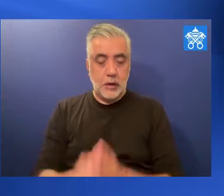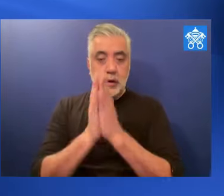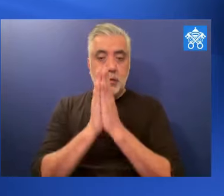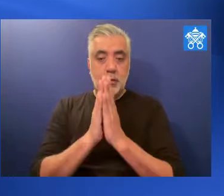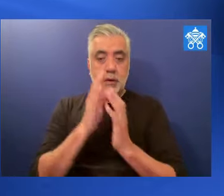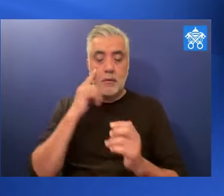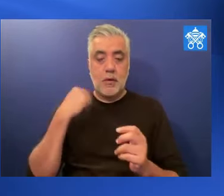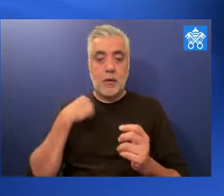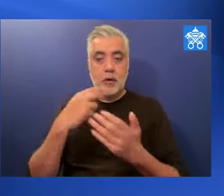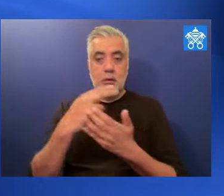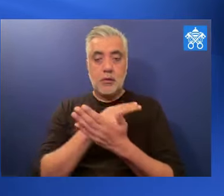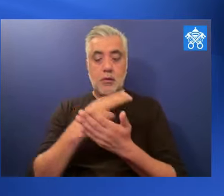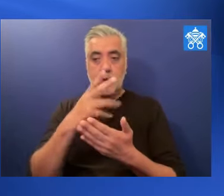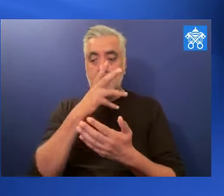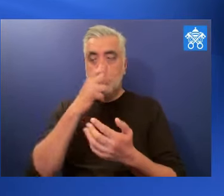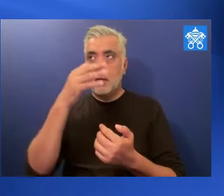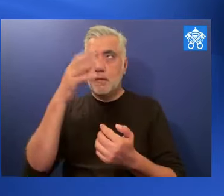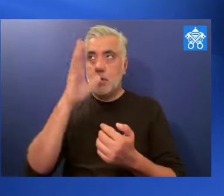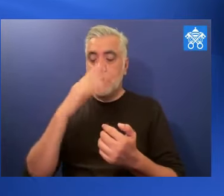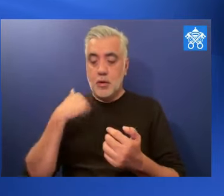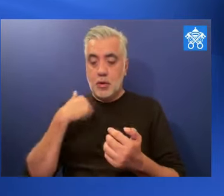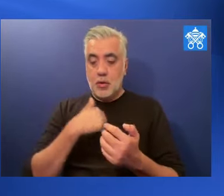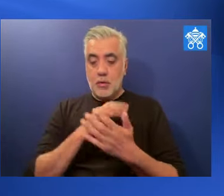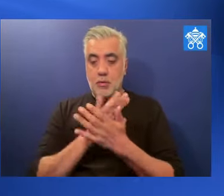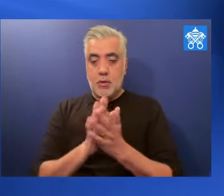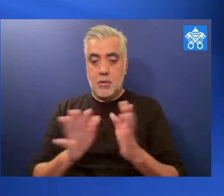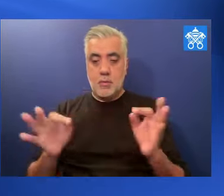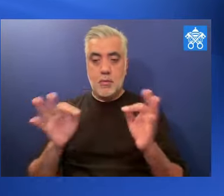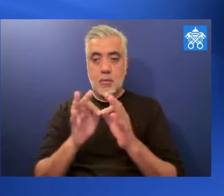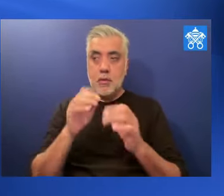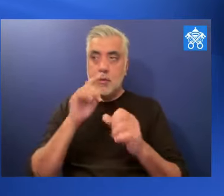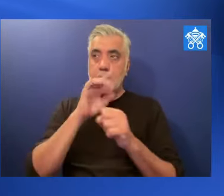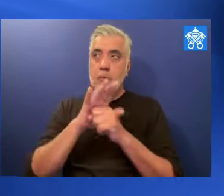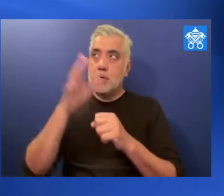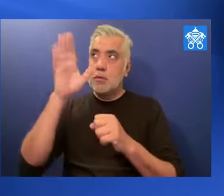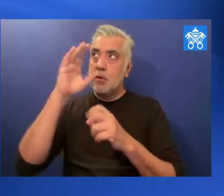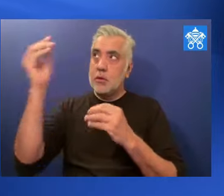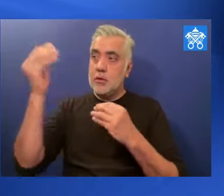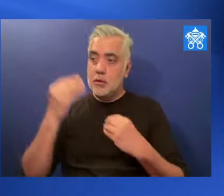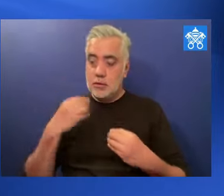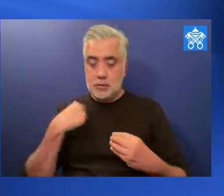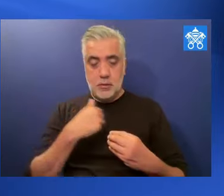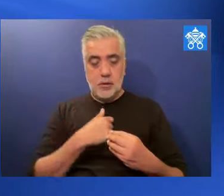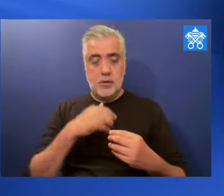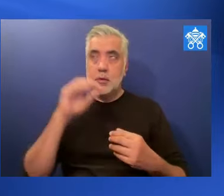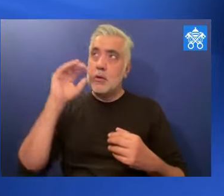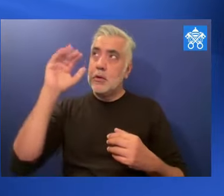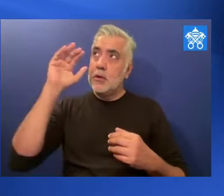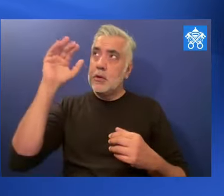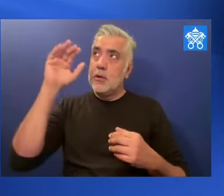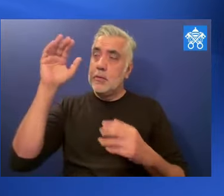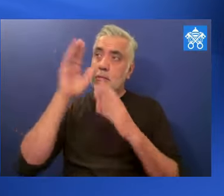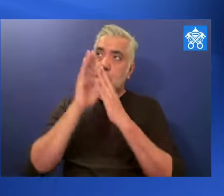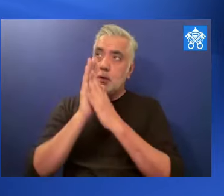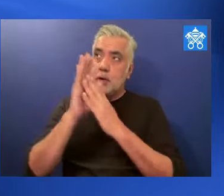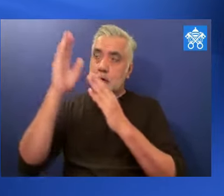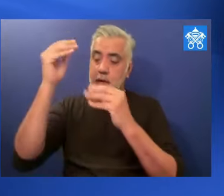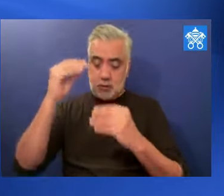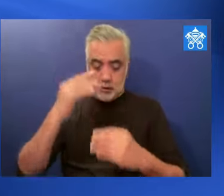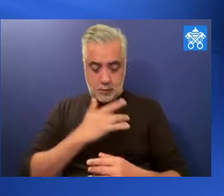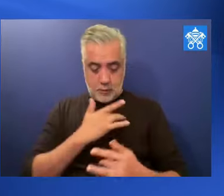promissioni vus Christi. Grazie a tu, anque sumo domine, menti vos nostri si infunde, ti angeli renunzianti, Christi